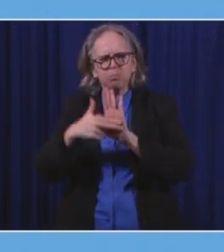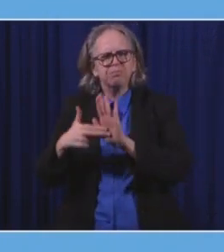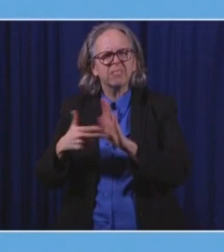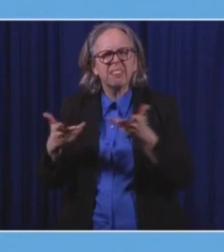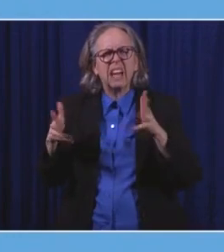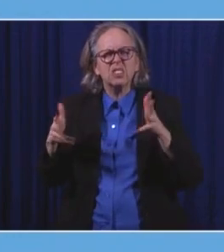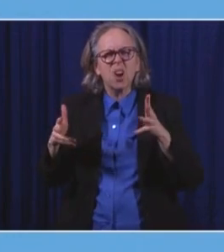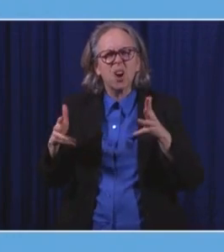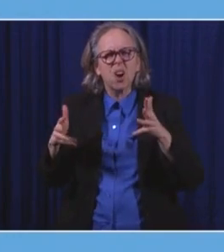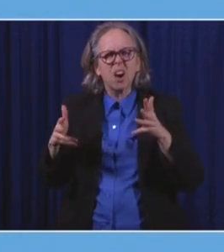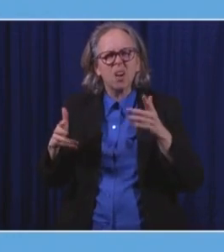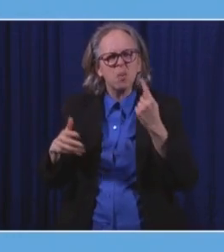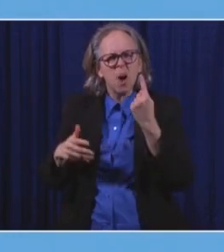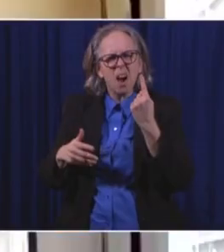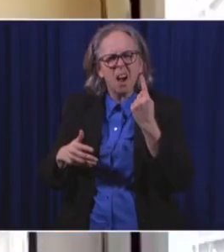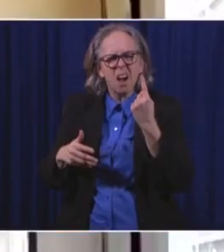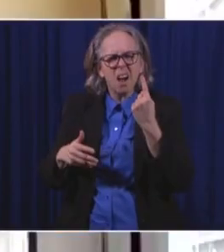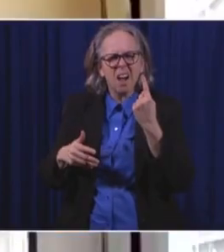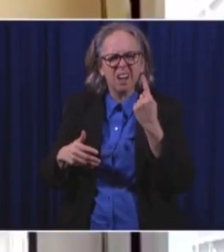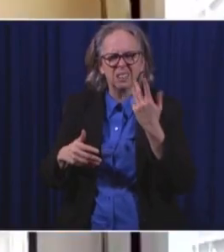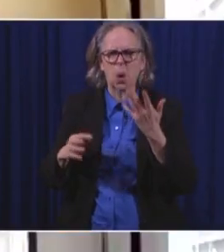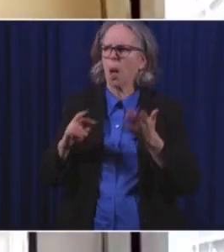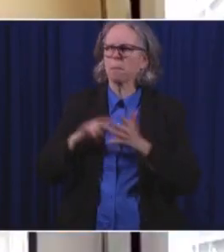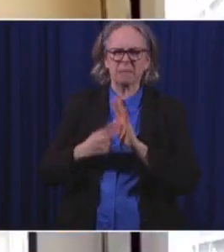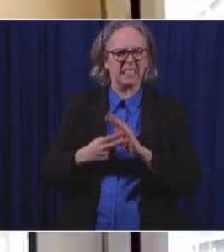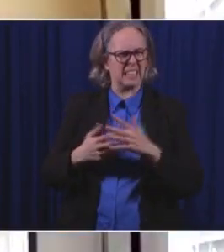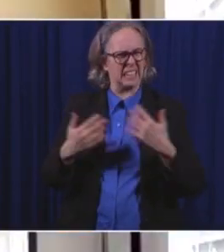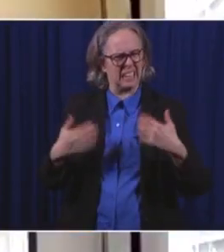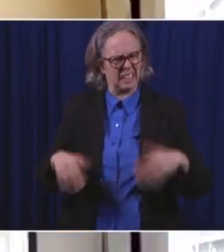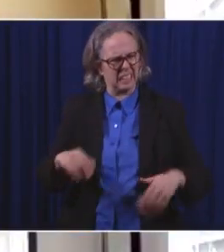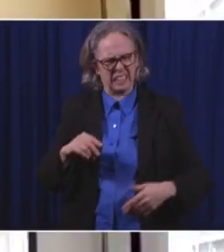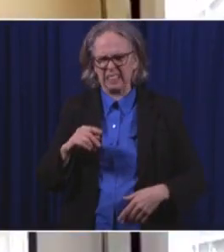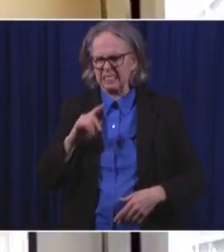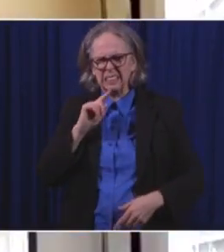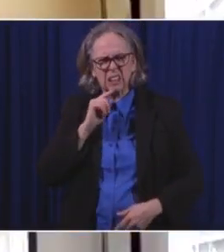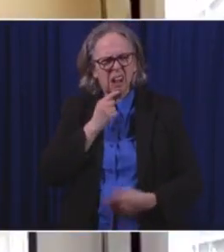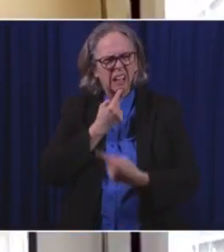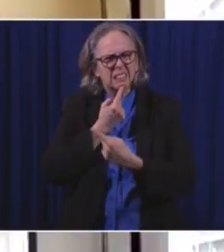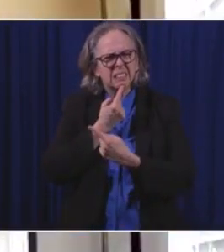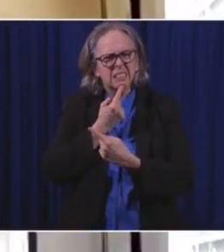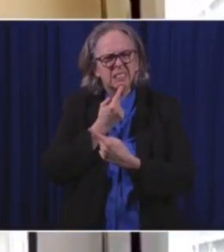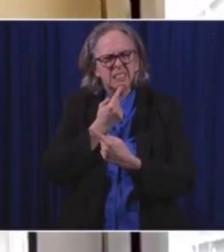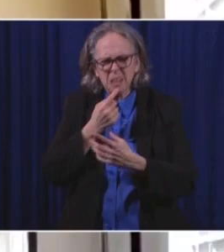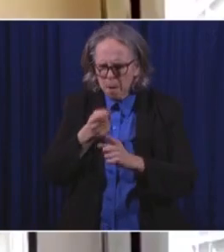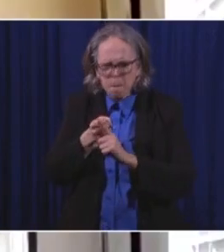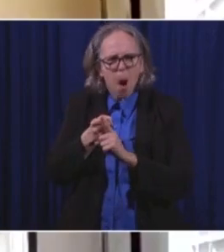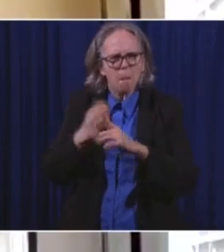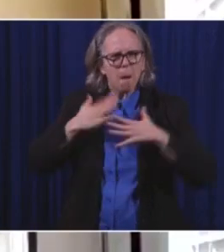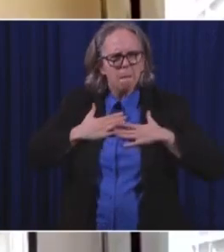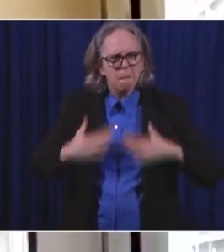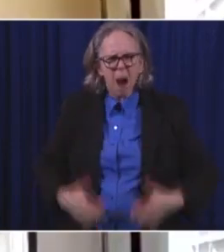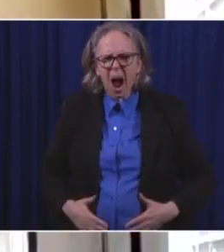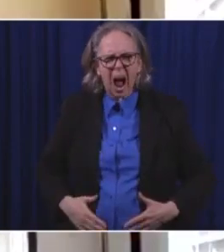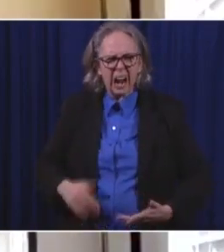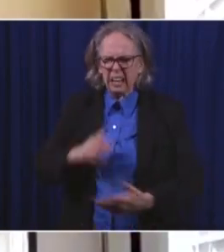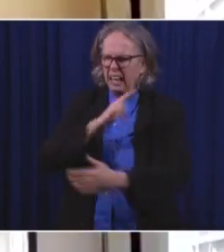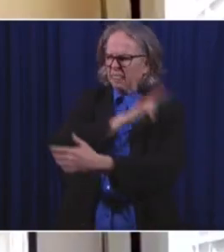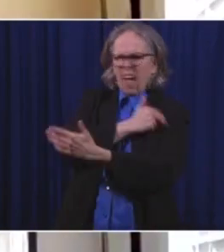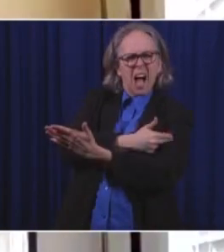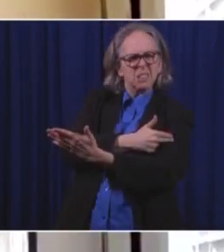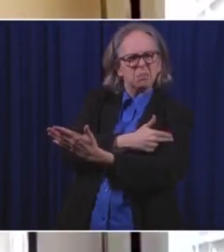to just how serious the impact of this virus on our hospitals is at this time.